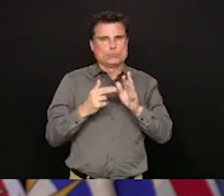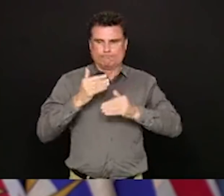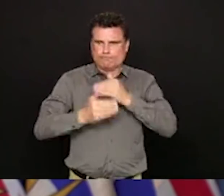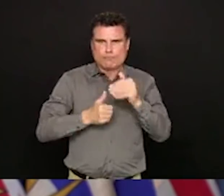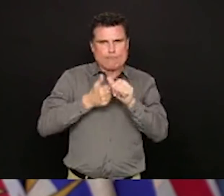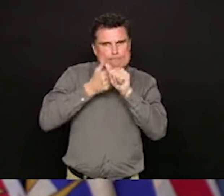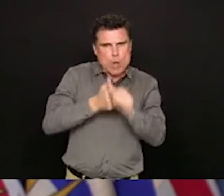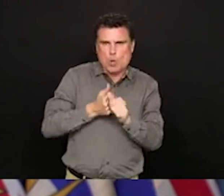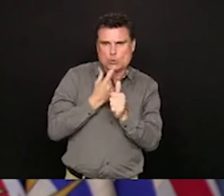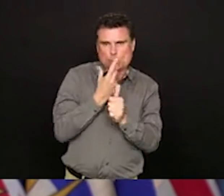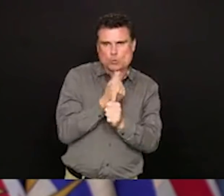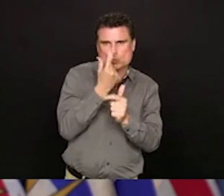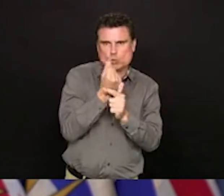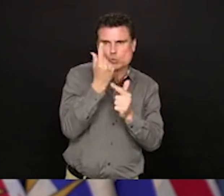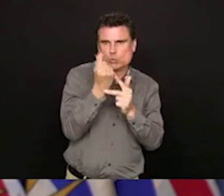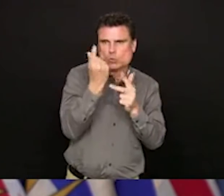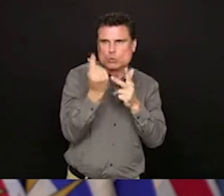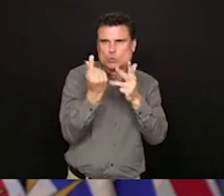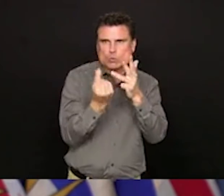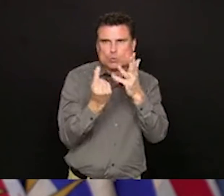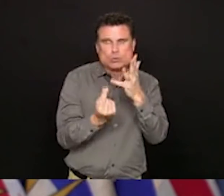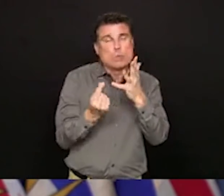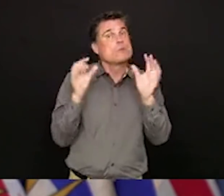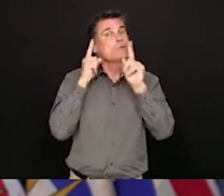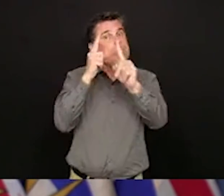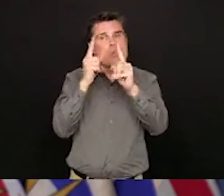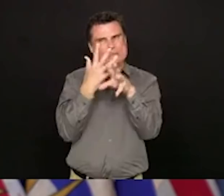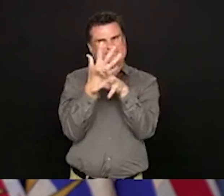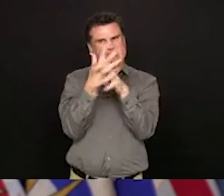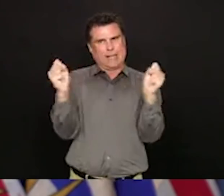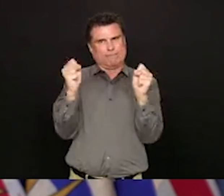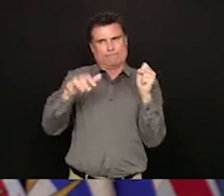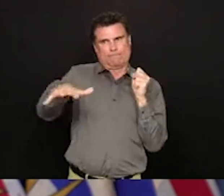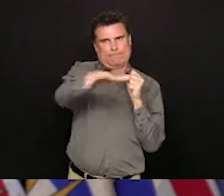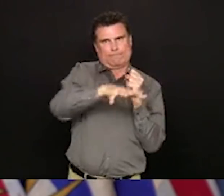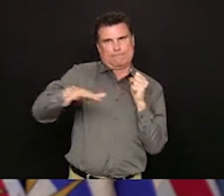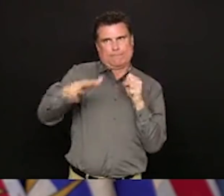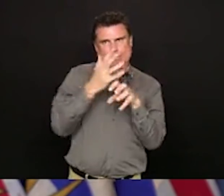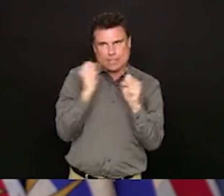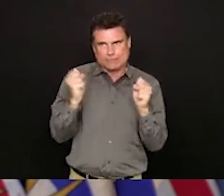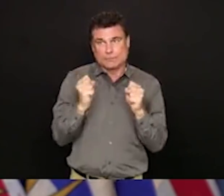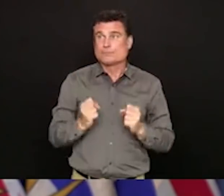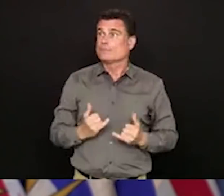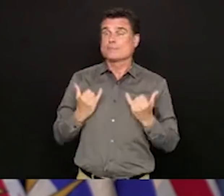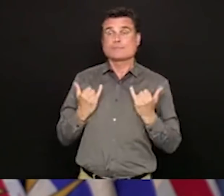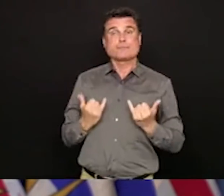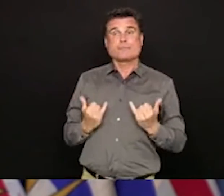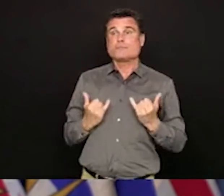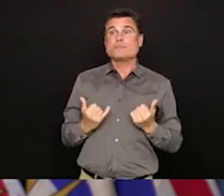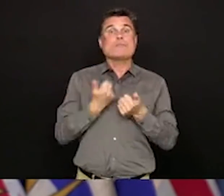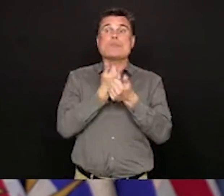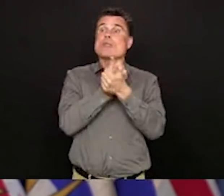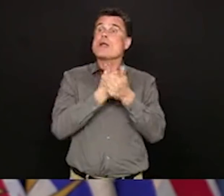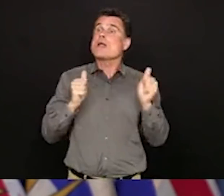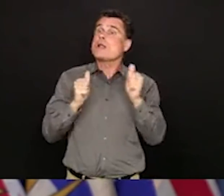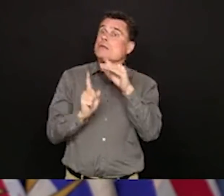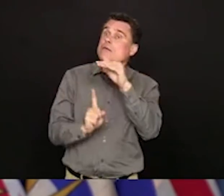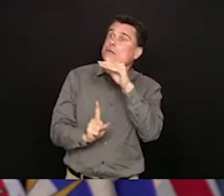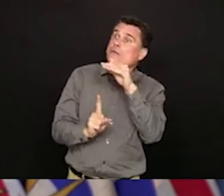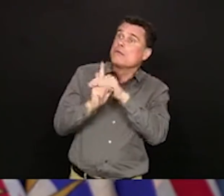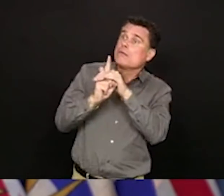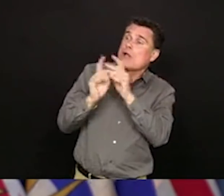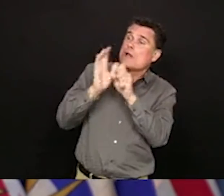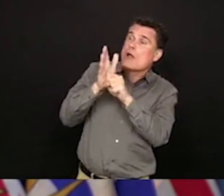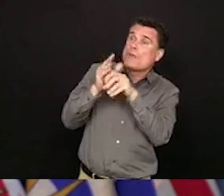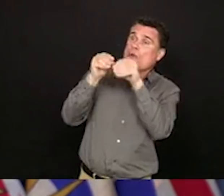Employers need to understand that an outbreak in your business has effects on all of us. It also can have significant